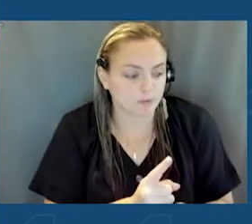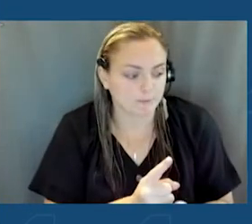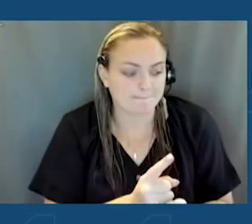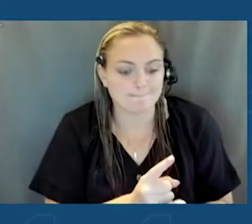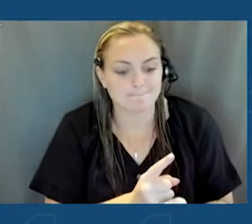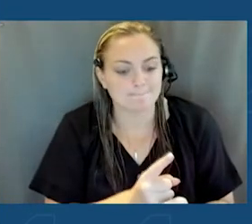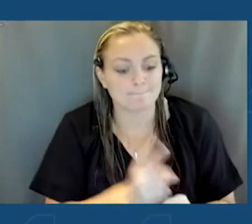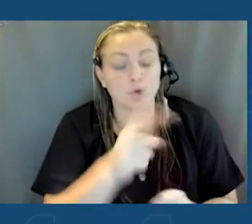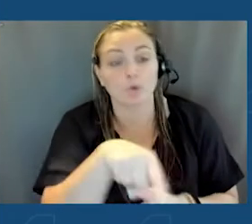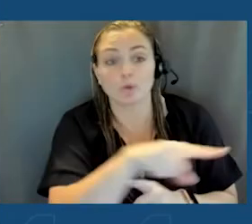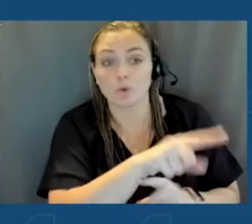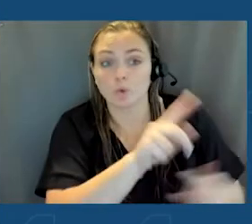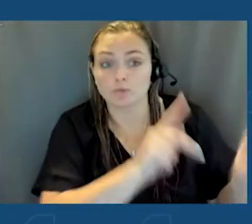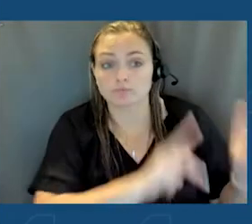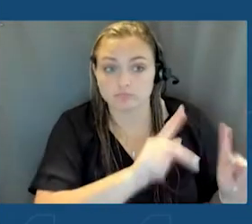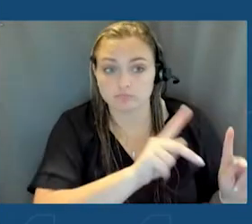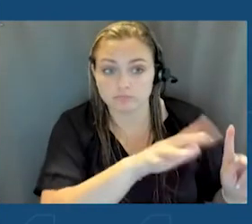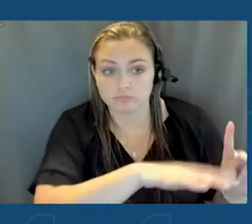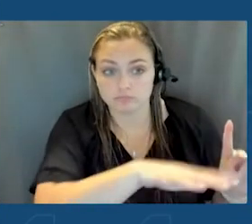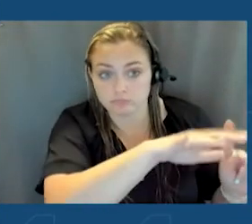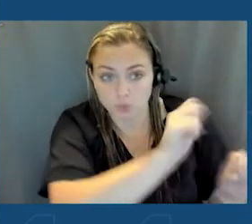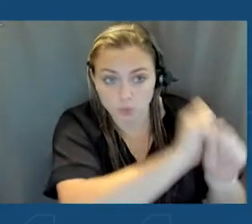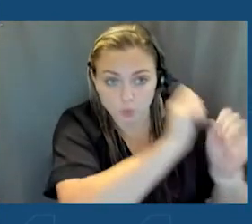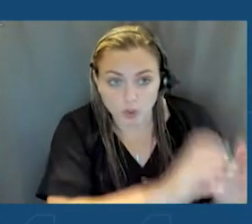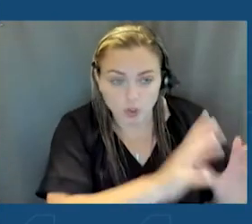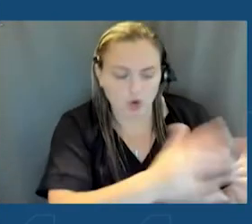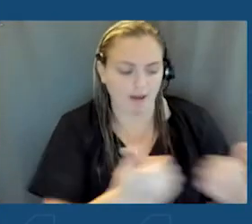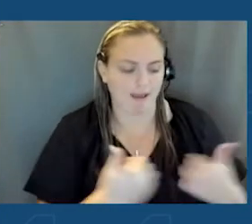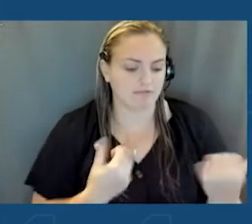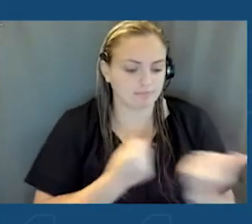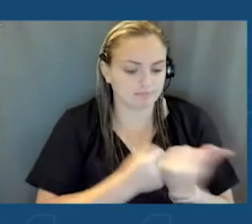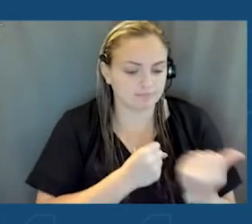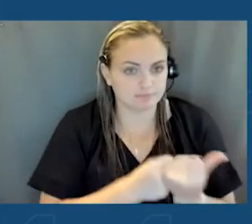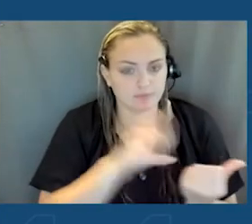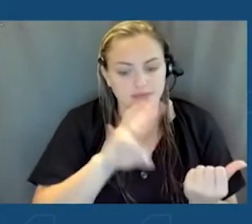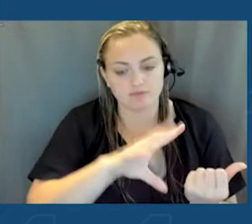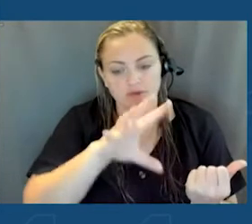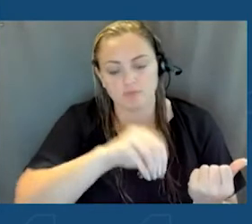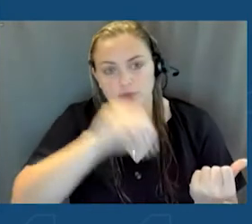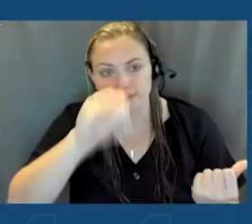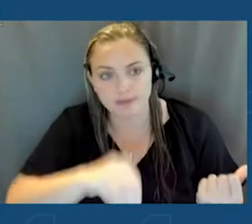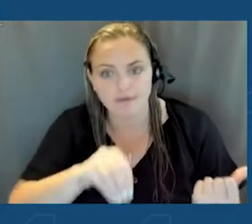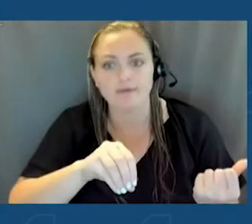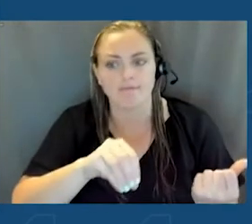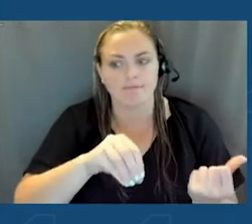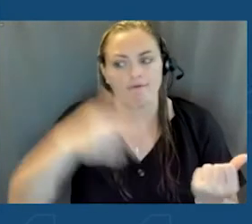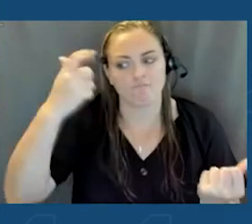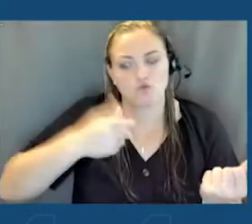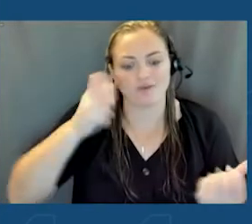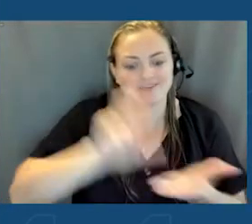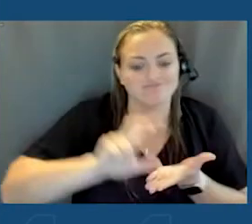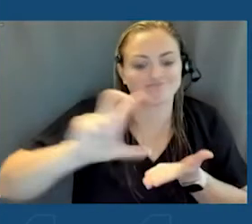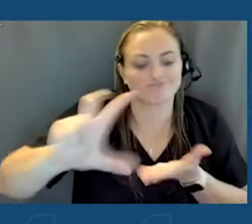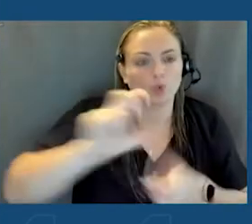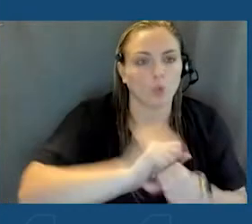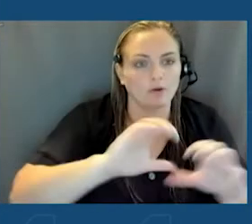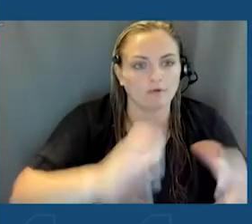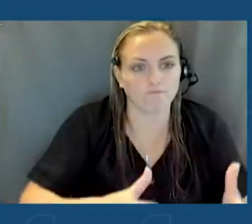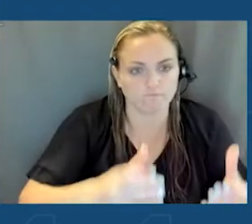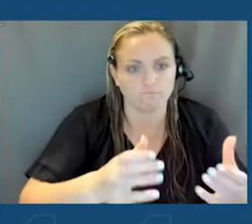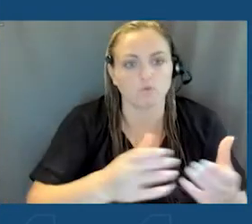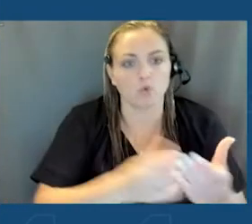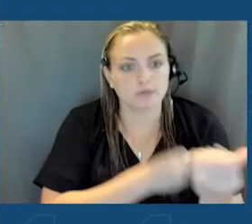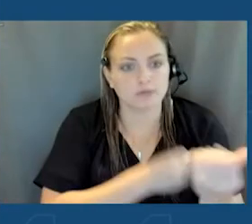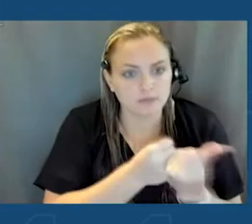those individuals are getting assistance. So we're going to have 75% of grants go directly to workforce supports, wage